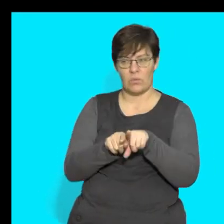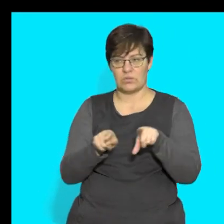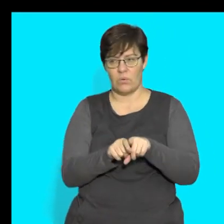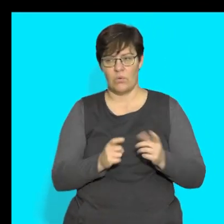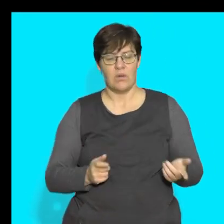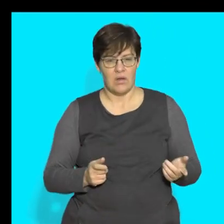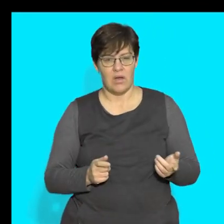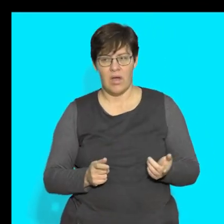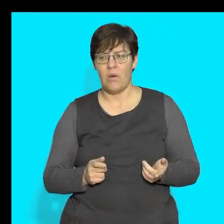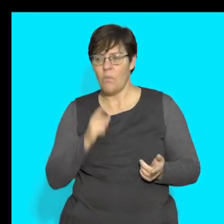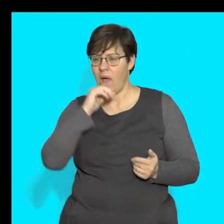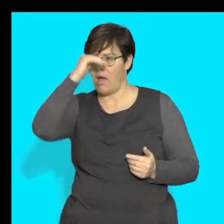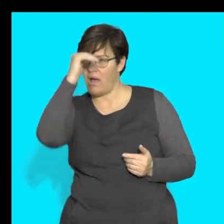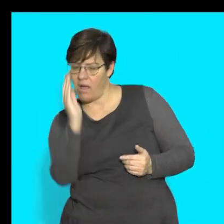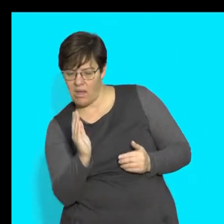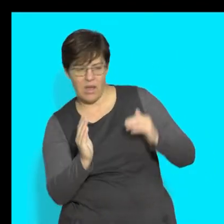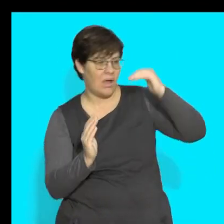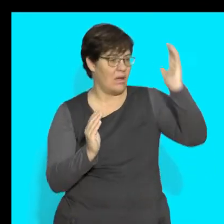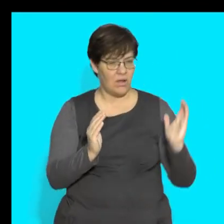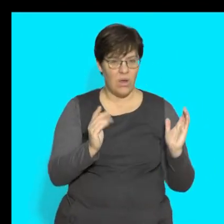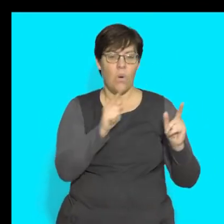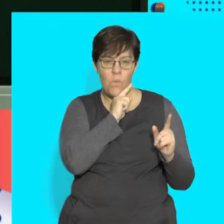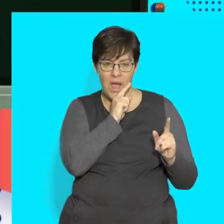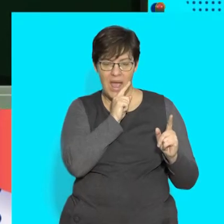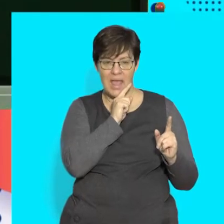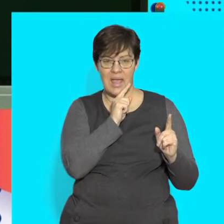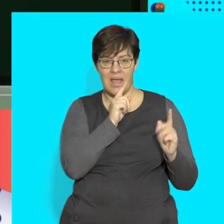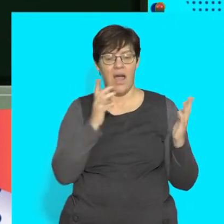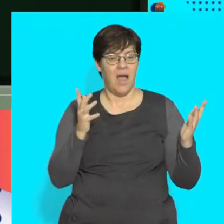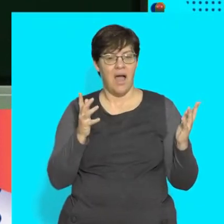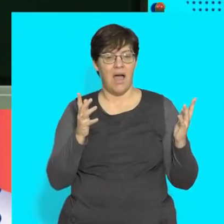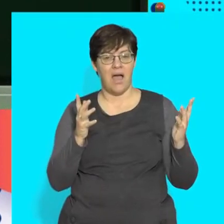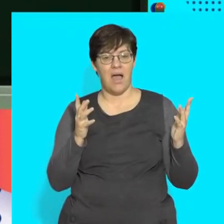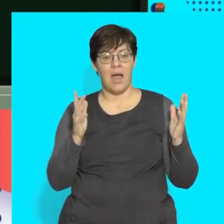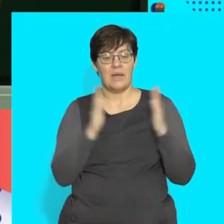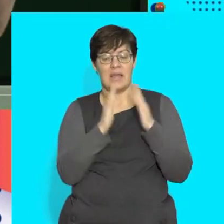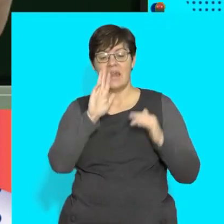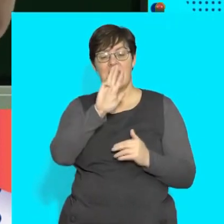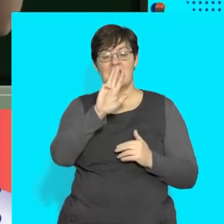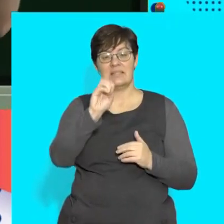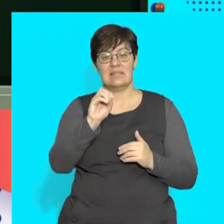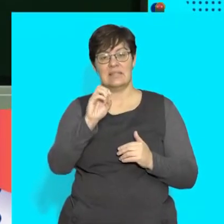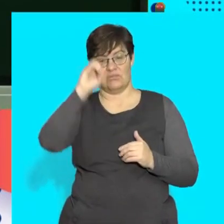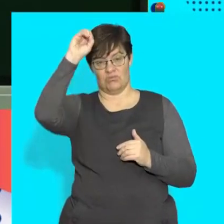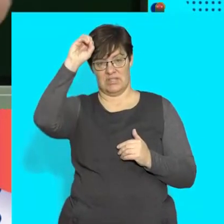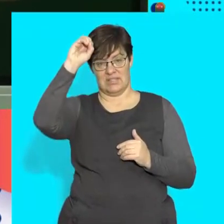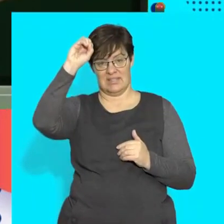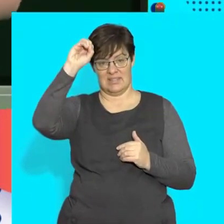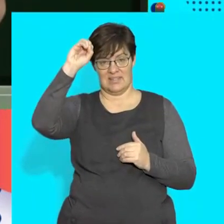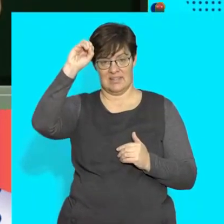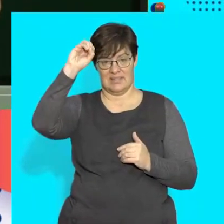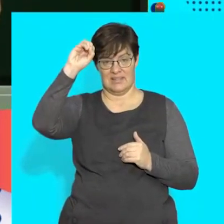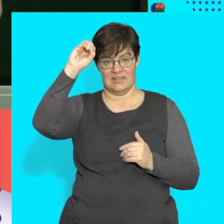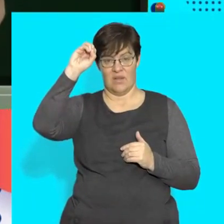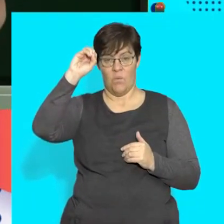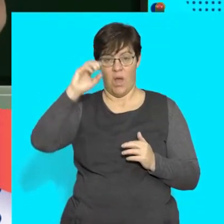is curved as well? It's done deliberately so that the magnetic field is at 90 degrees